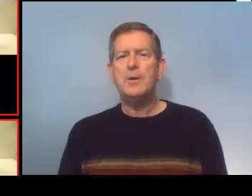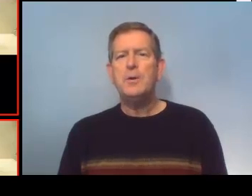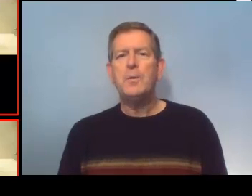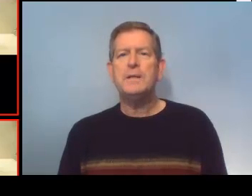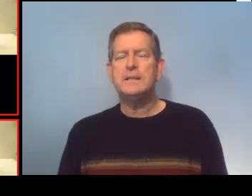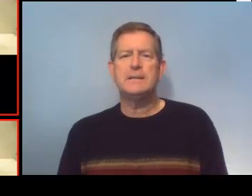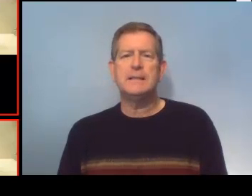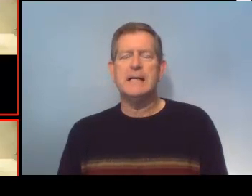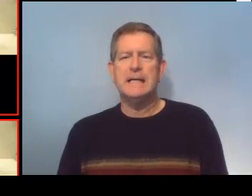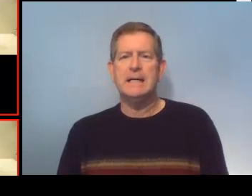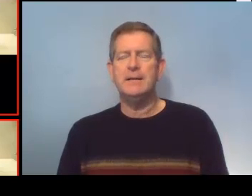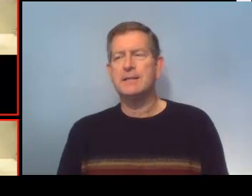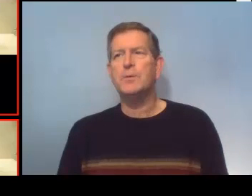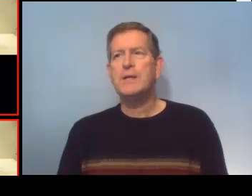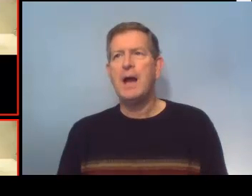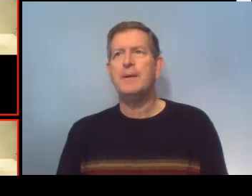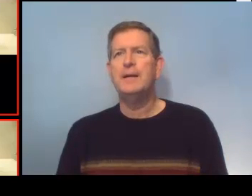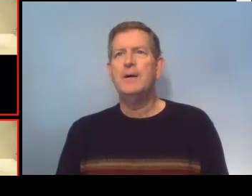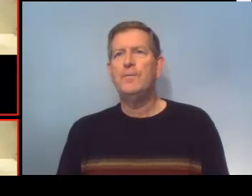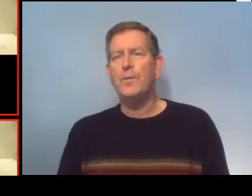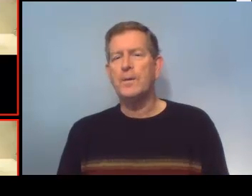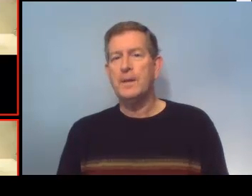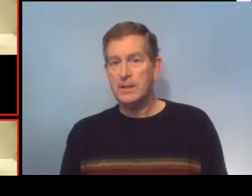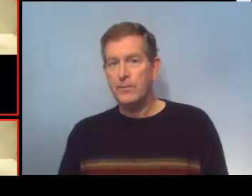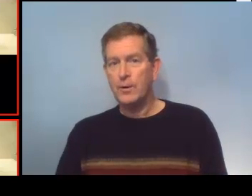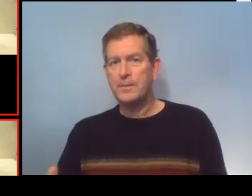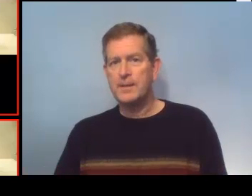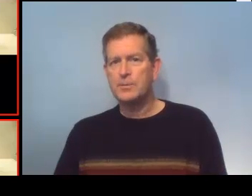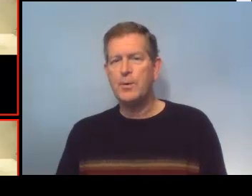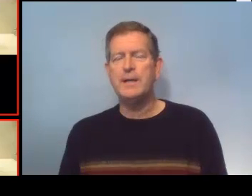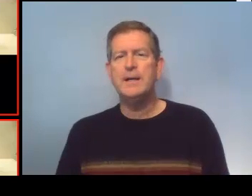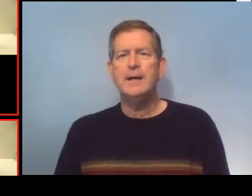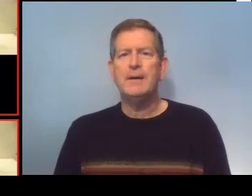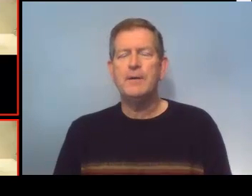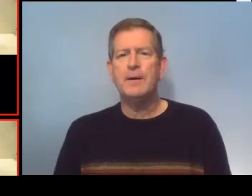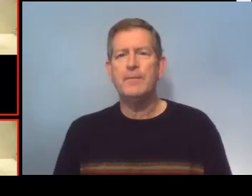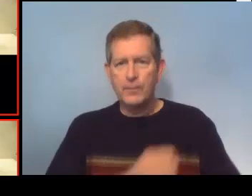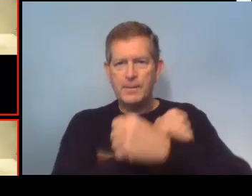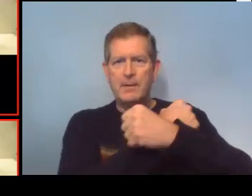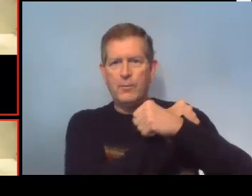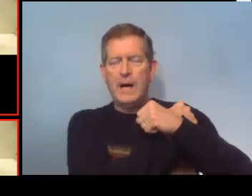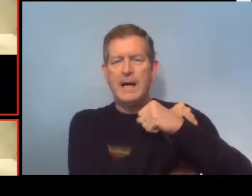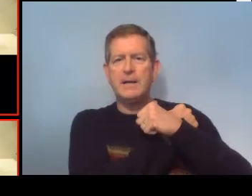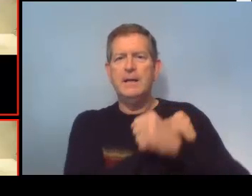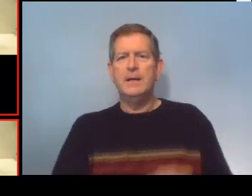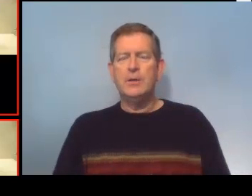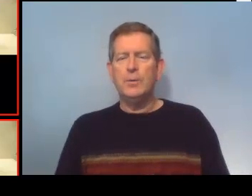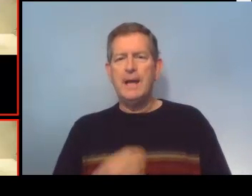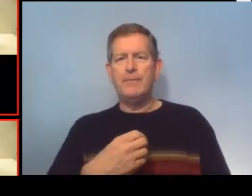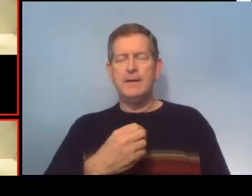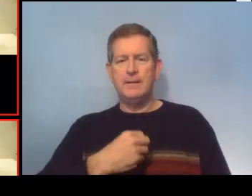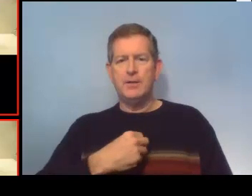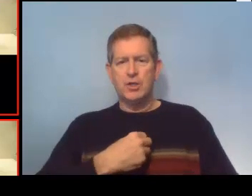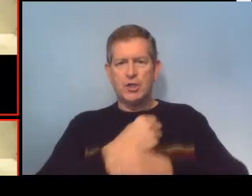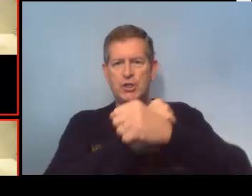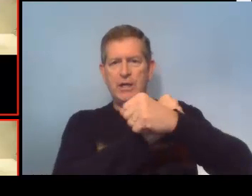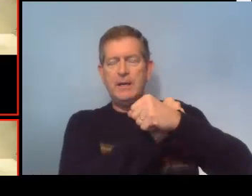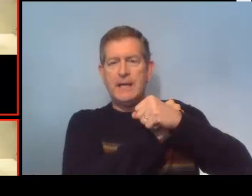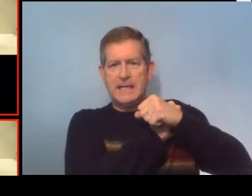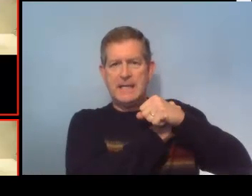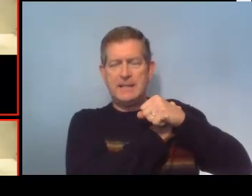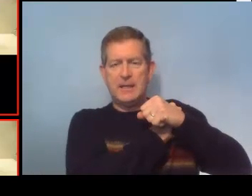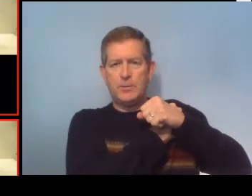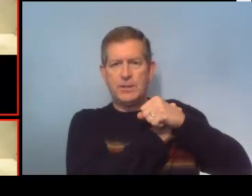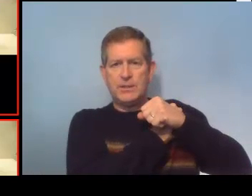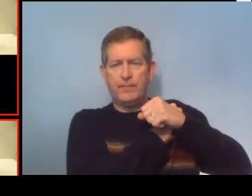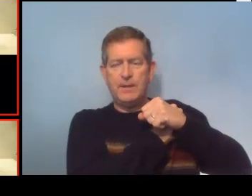Okay, but now you know that the is the most common form that you've heard up to this point of the verb avoir. You only have the j'ai,